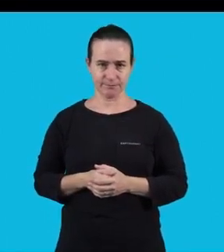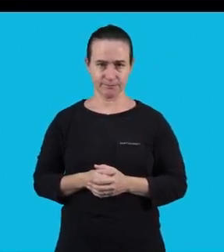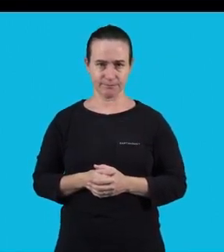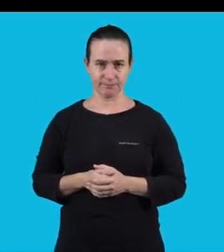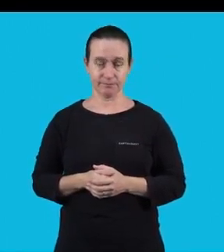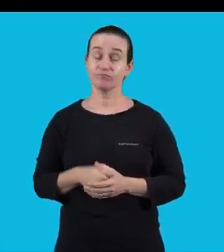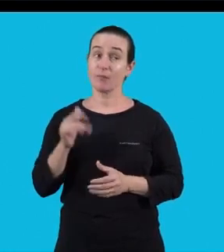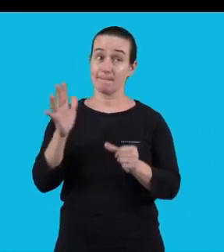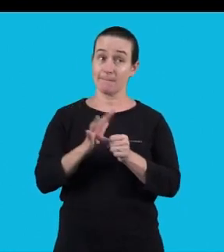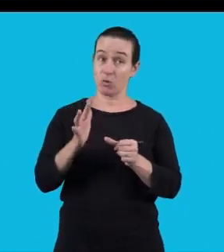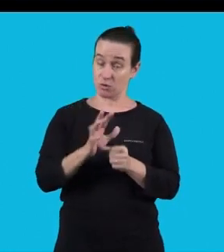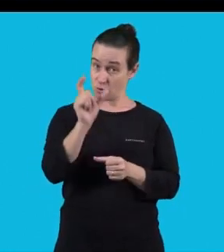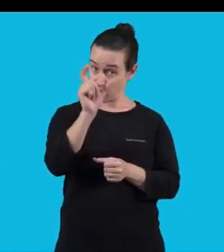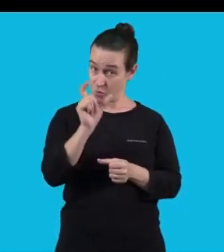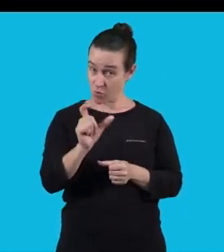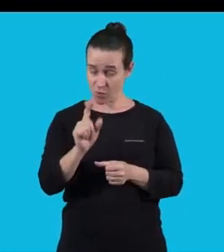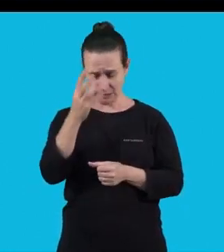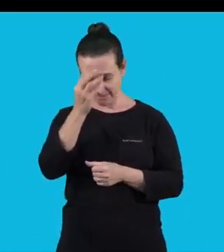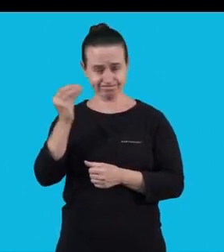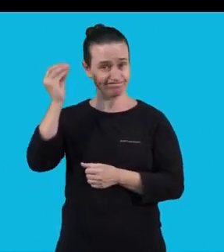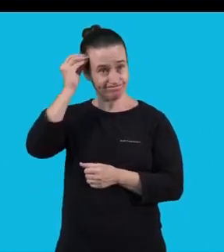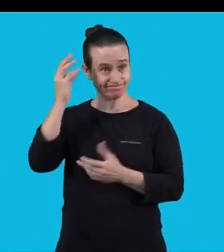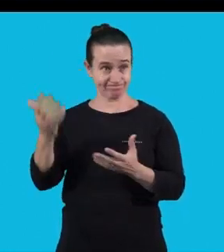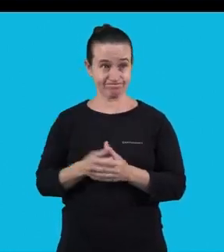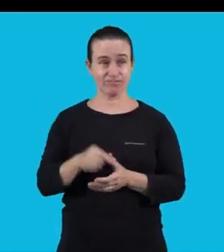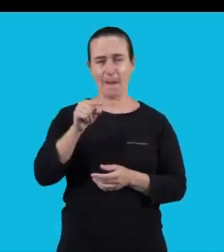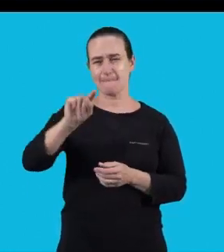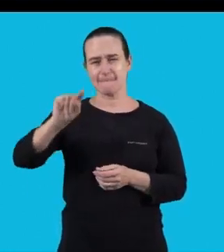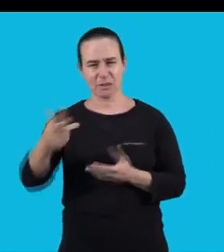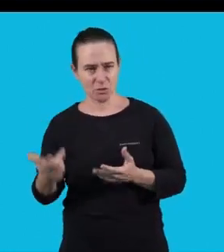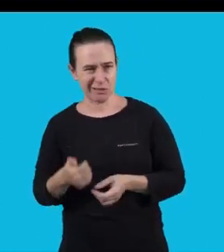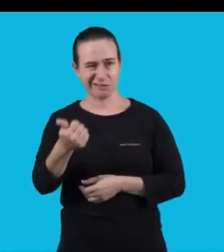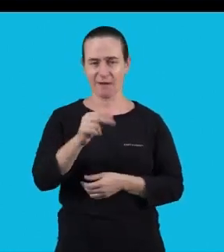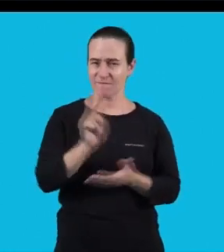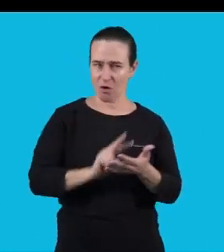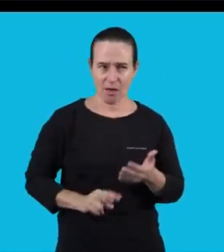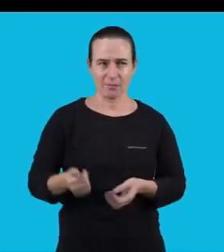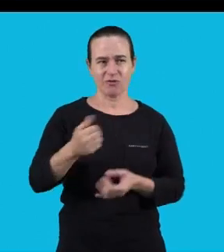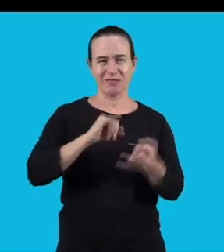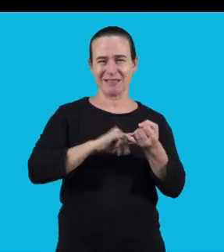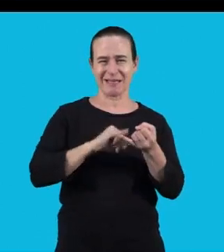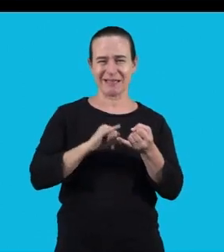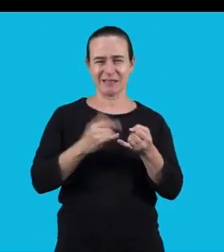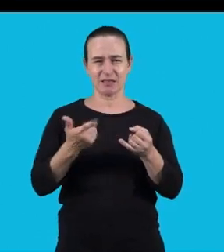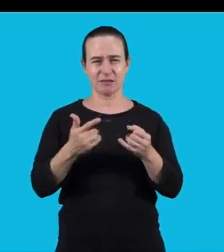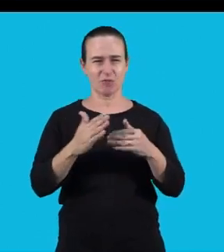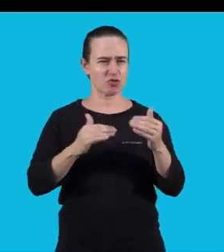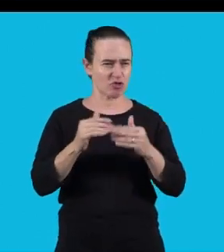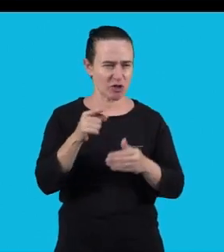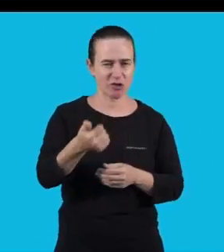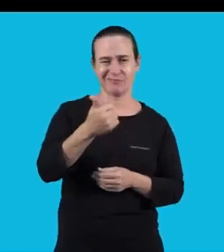Key words that you always need to keep in mind include punctuation, vocabulary, sentence construction,